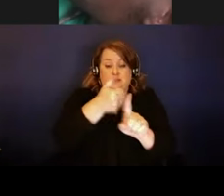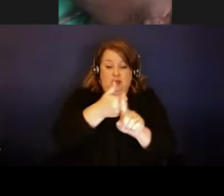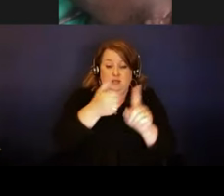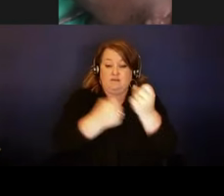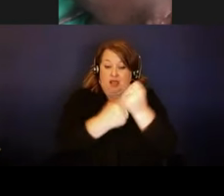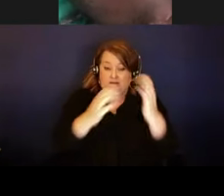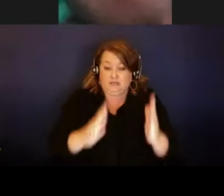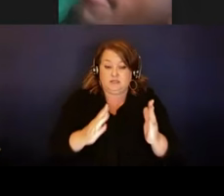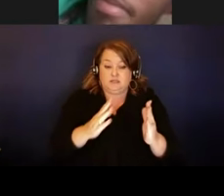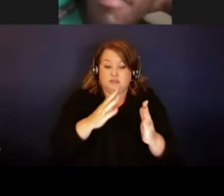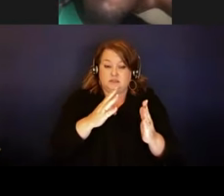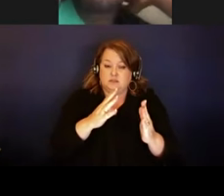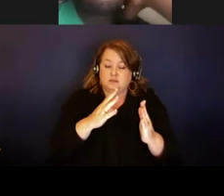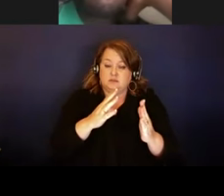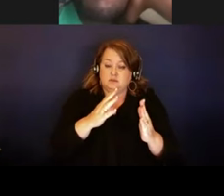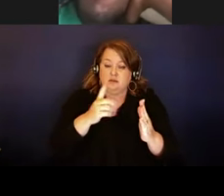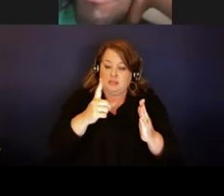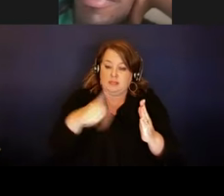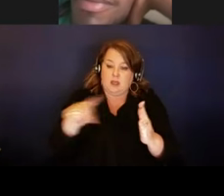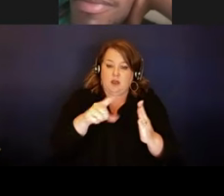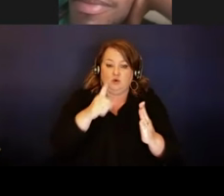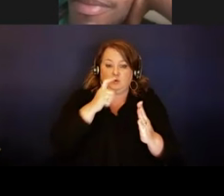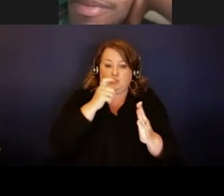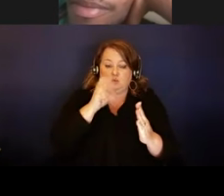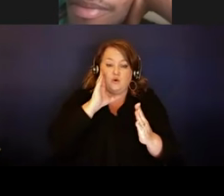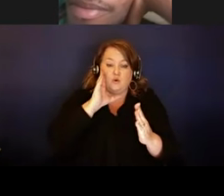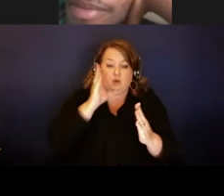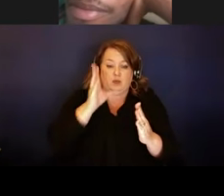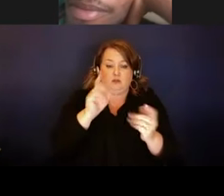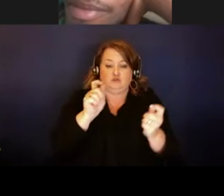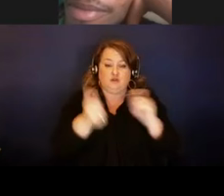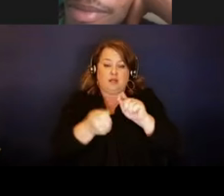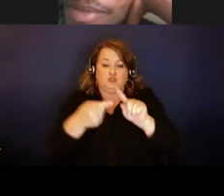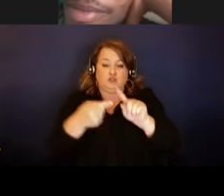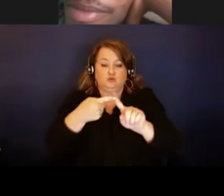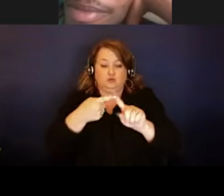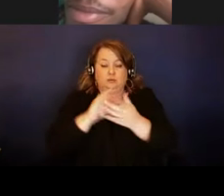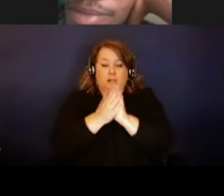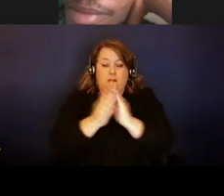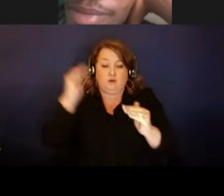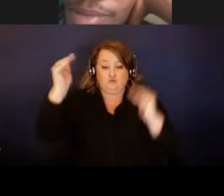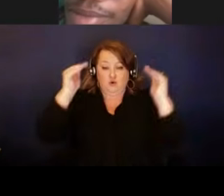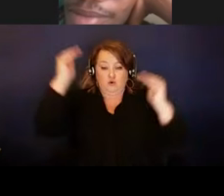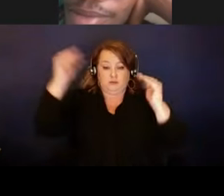upcoming self-advocates that are transitioning to adulthood in